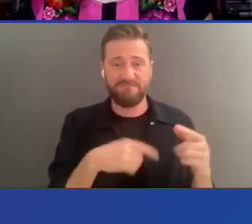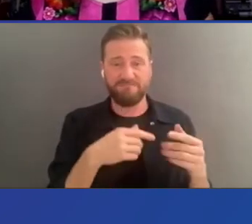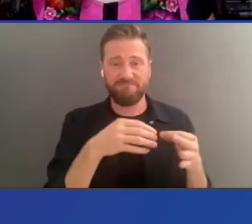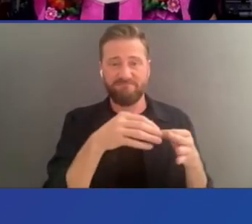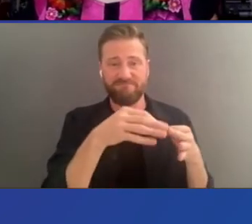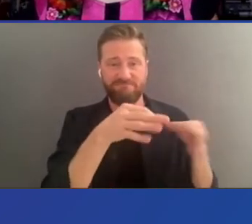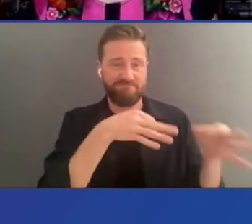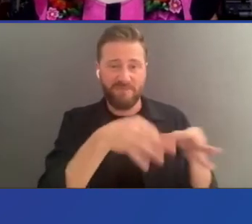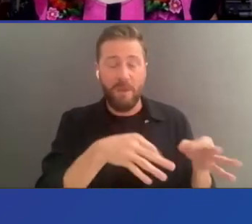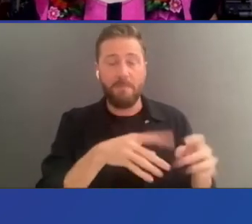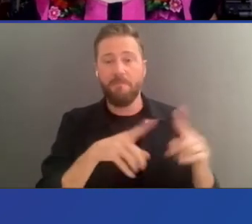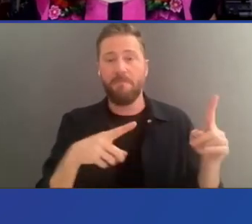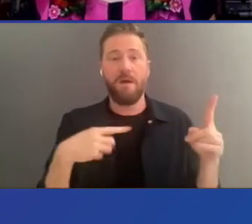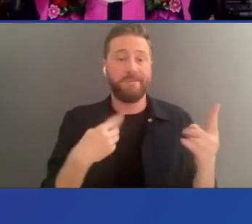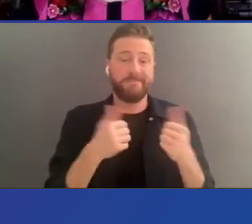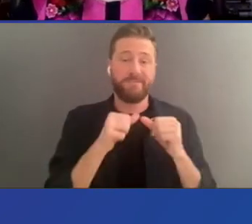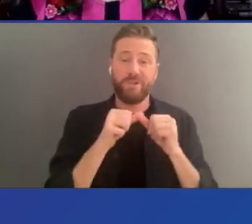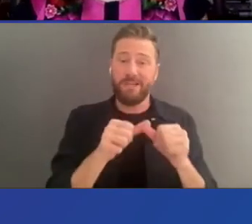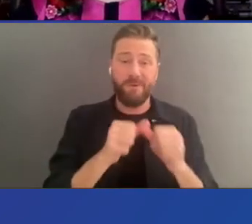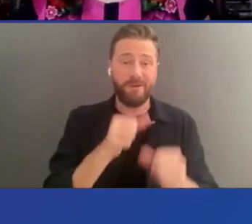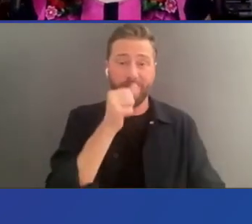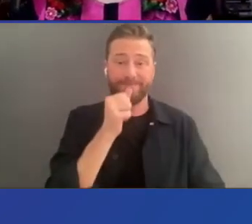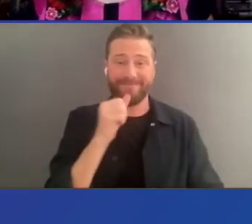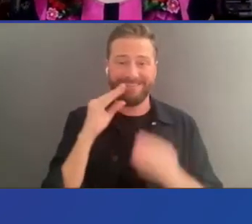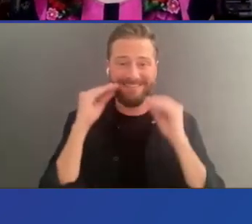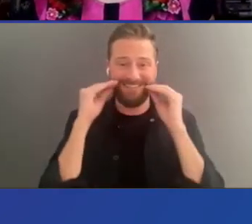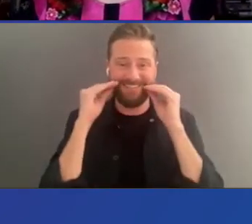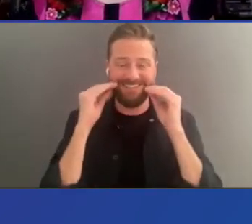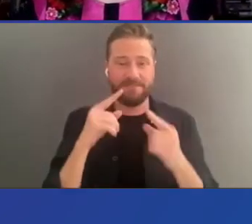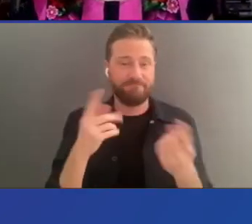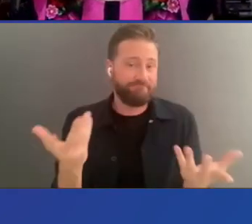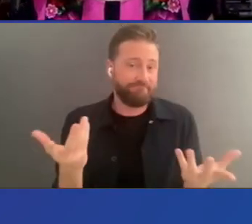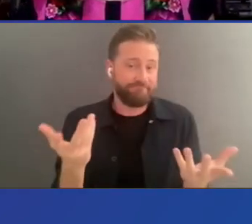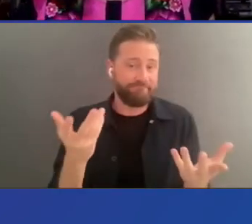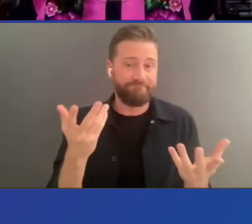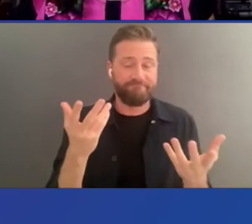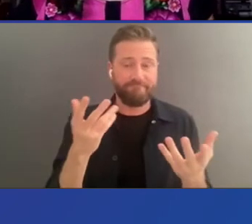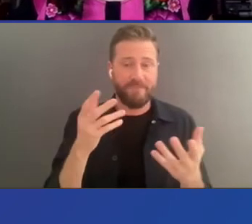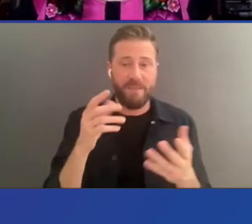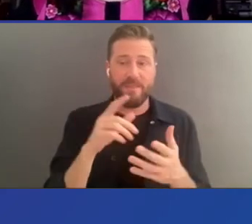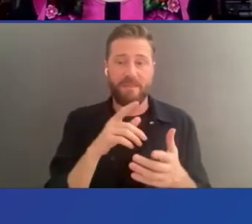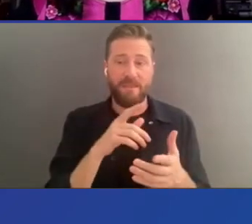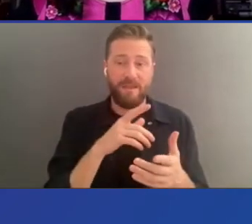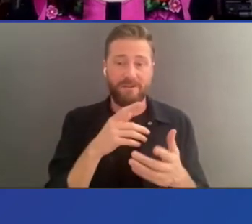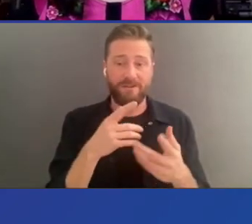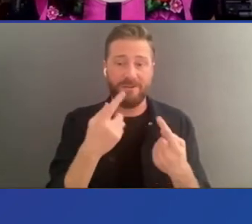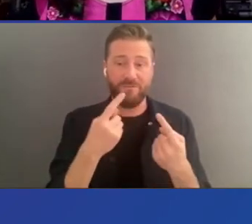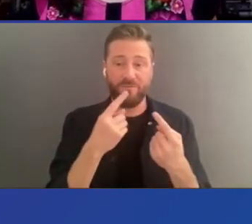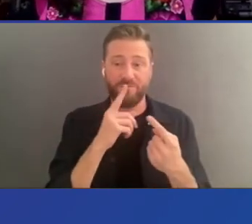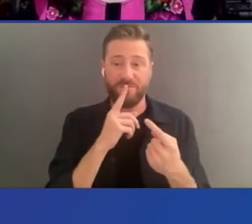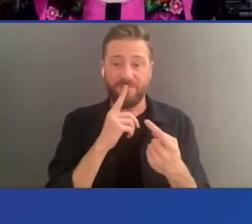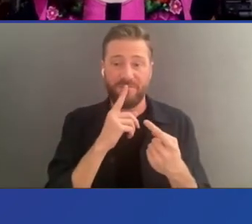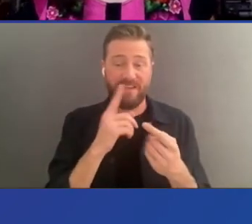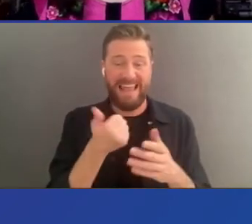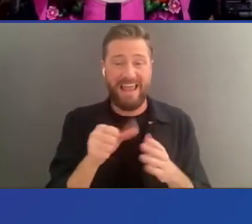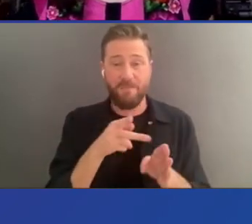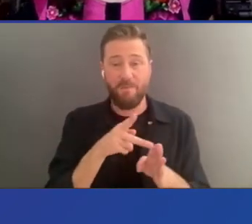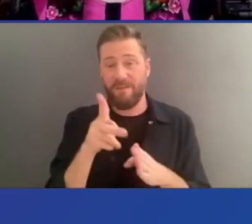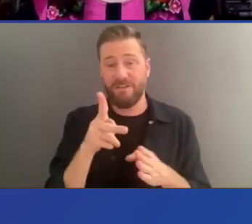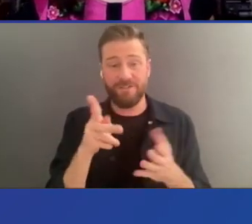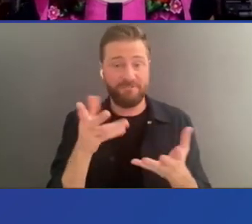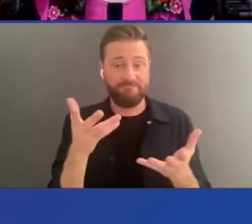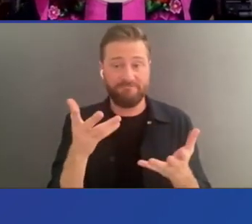to keep on going and smile that, in any profession,